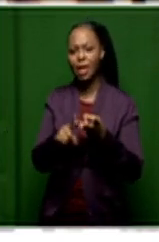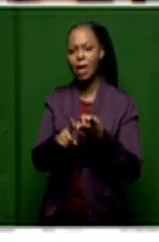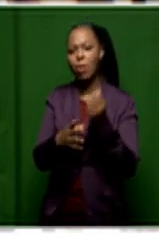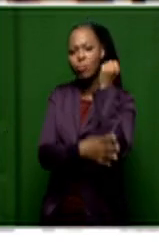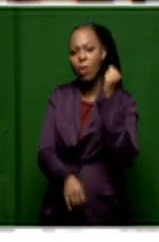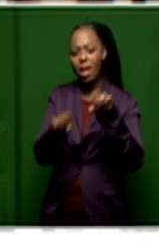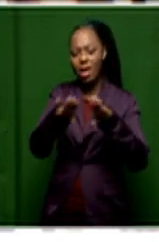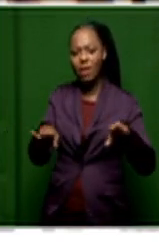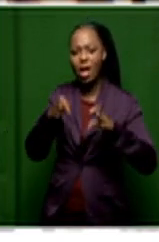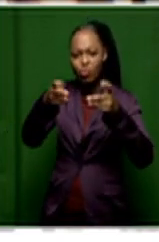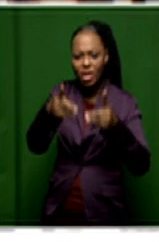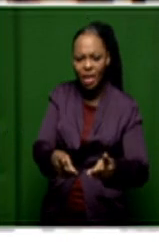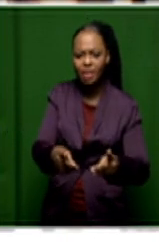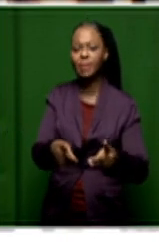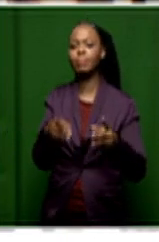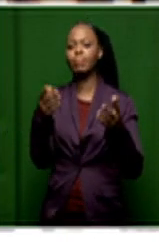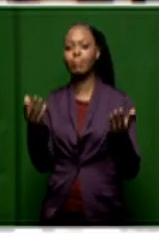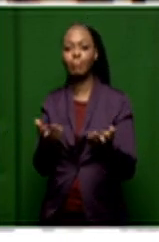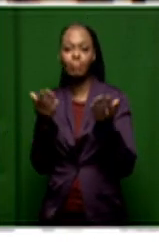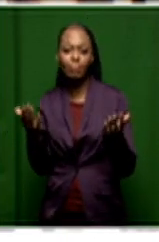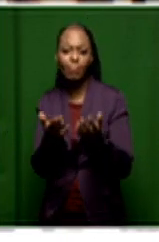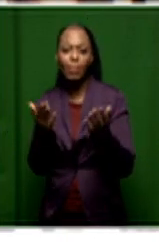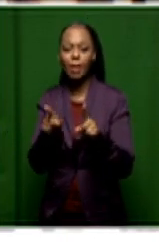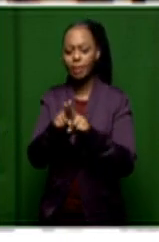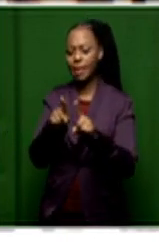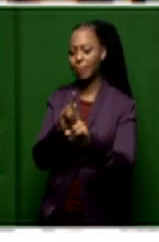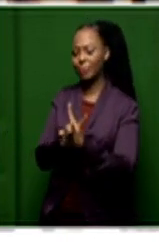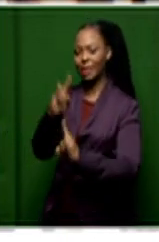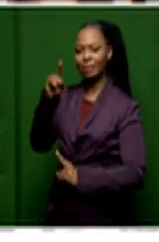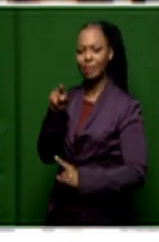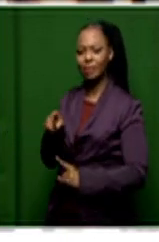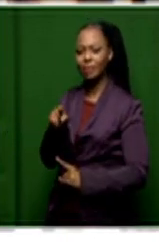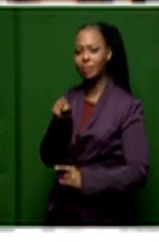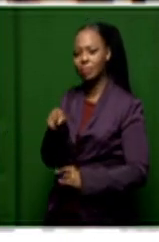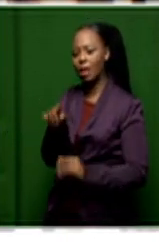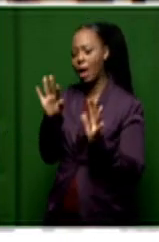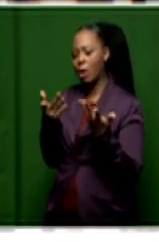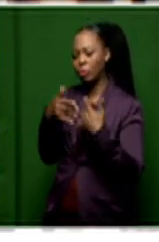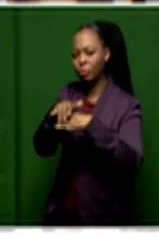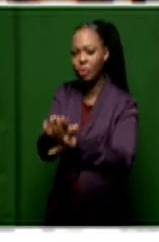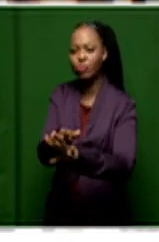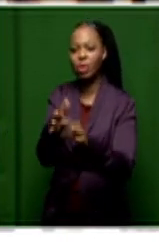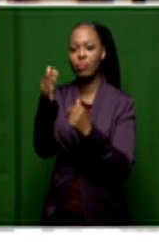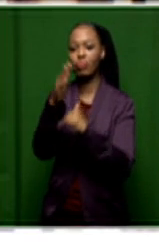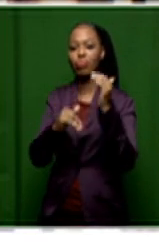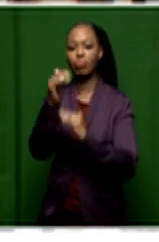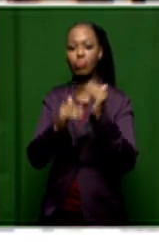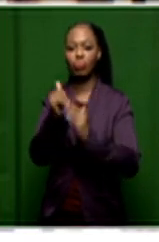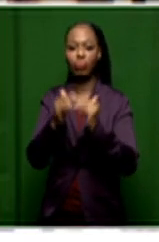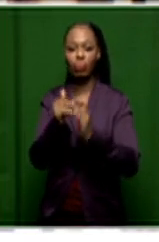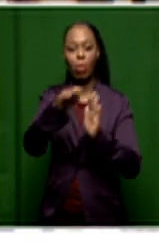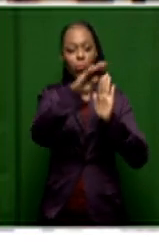education, and the very weak success that we've had in terms of implementing infrastructural investment